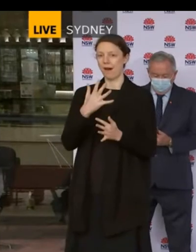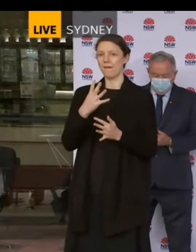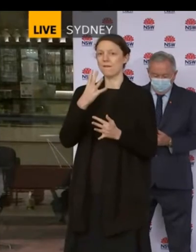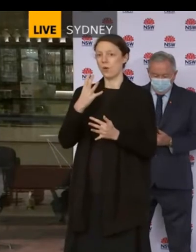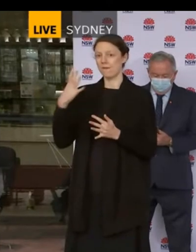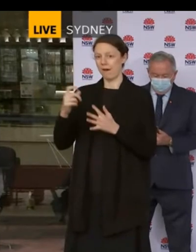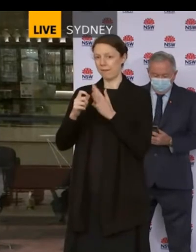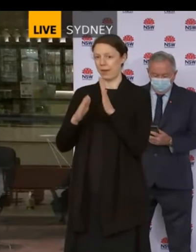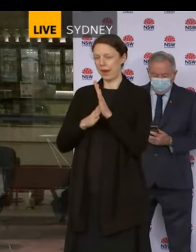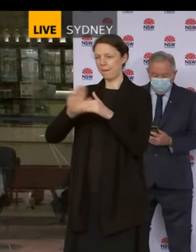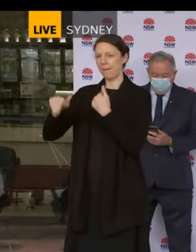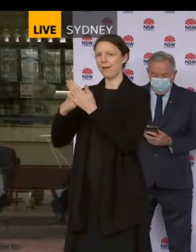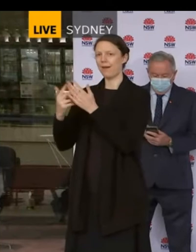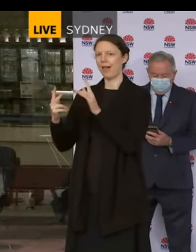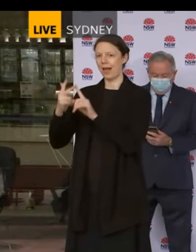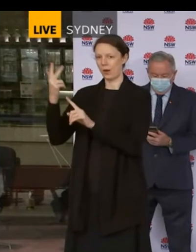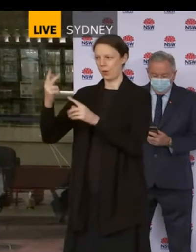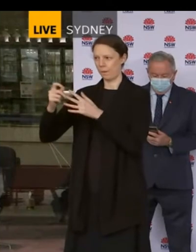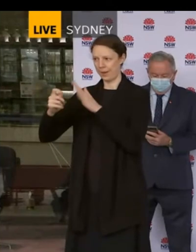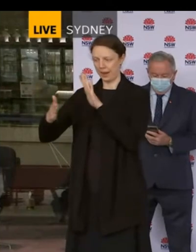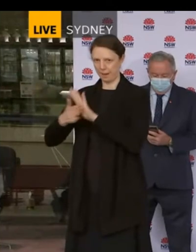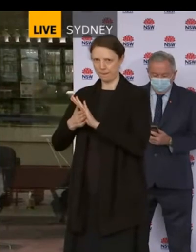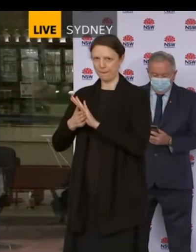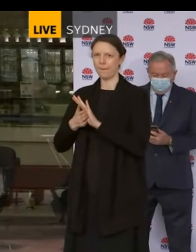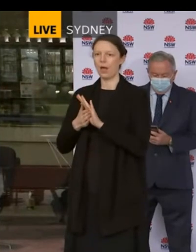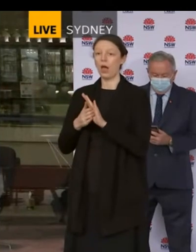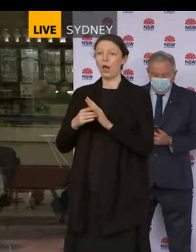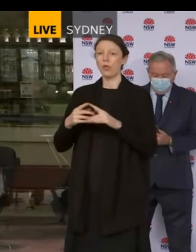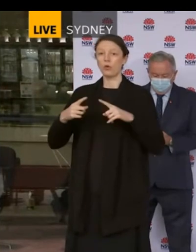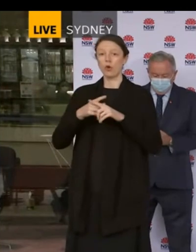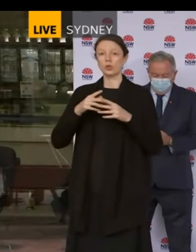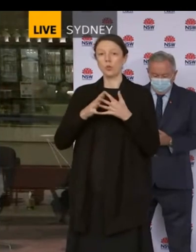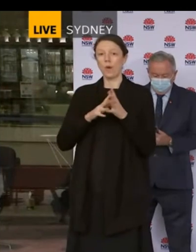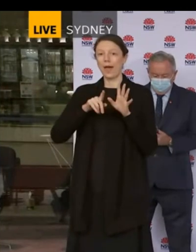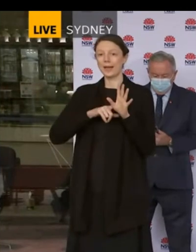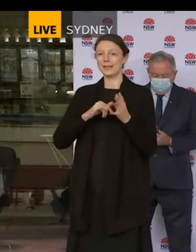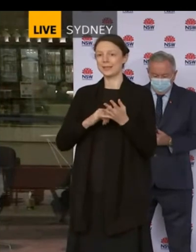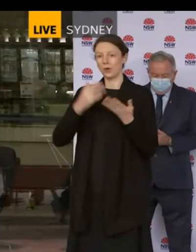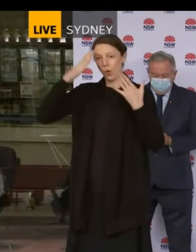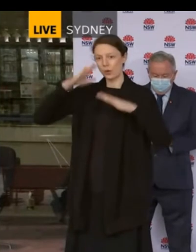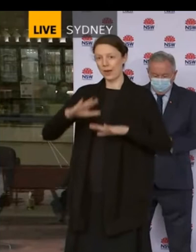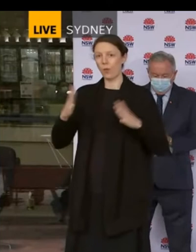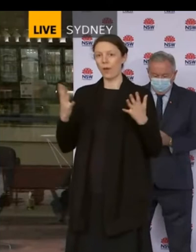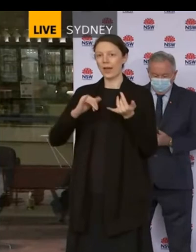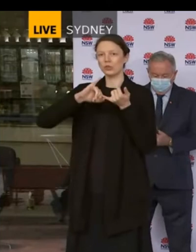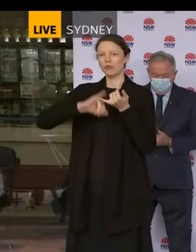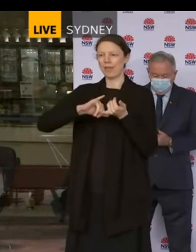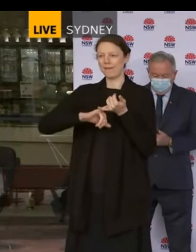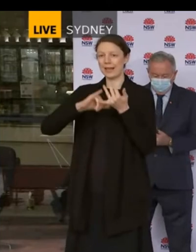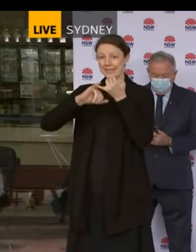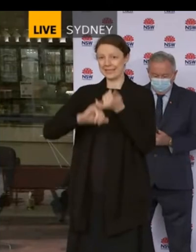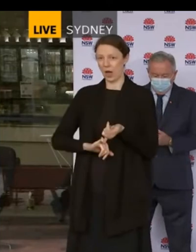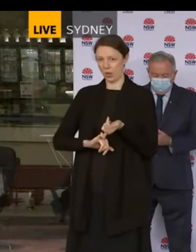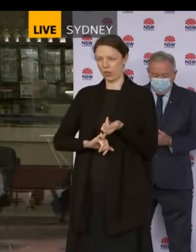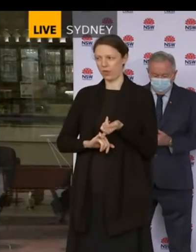to 8pm. The Crossways Hotel at Strathfield South. We have had transmission confirmed